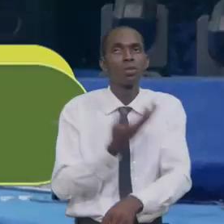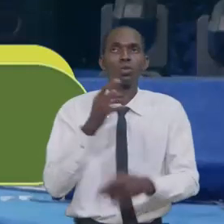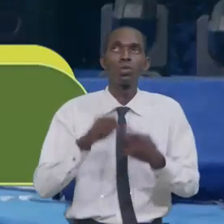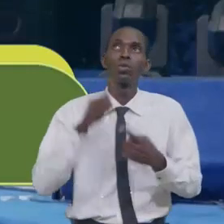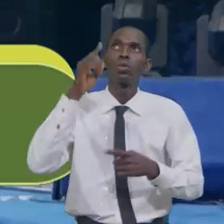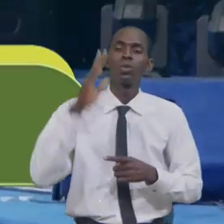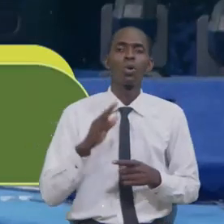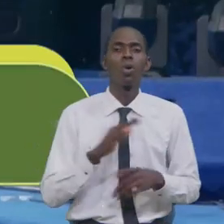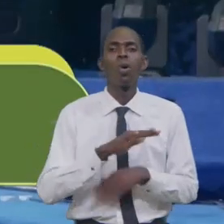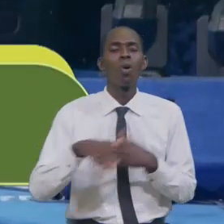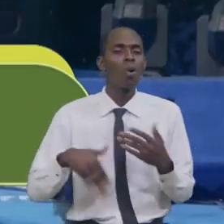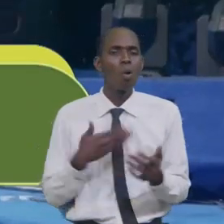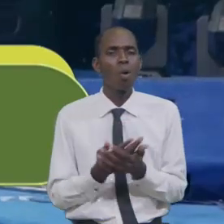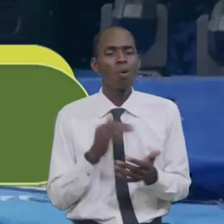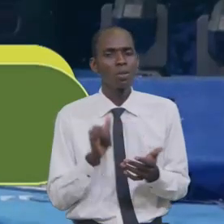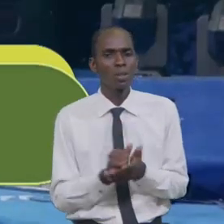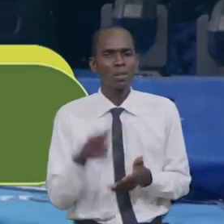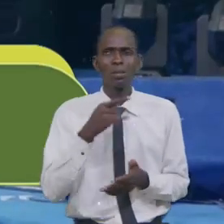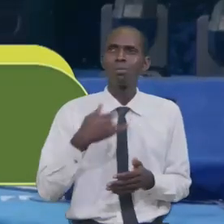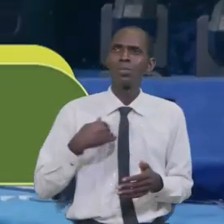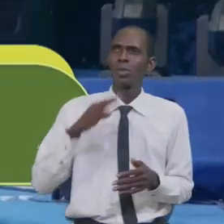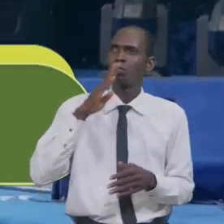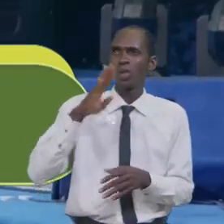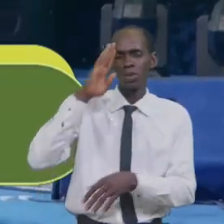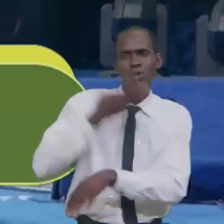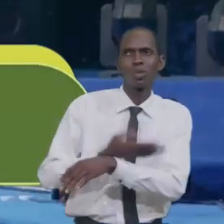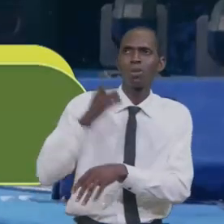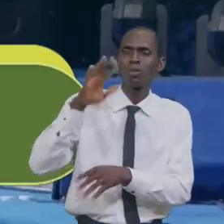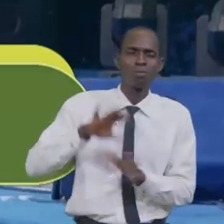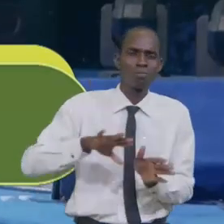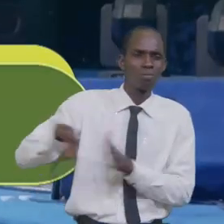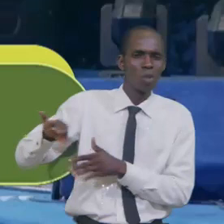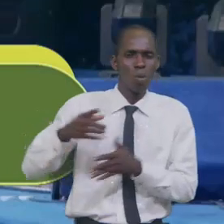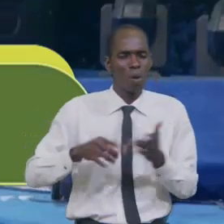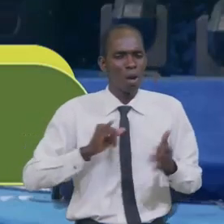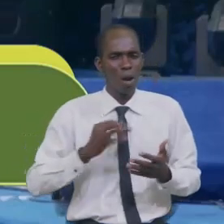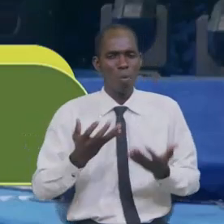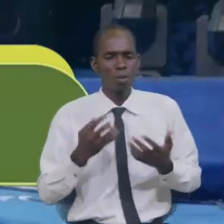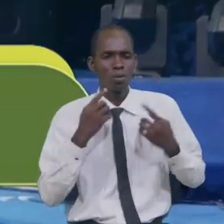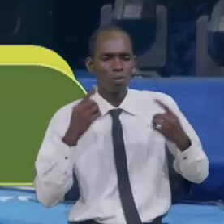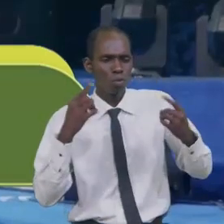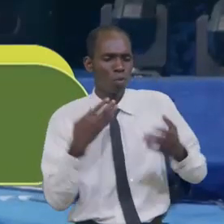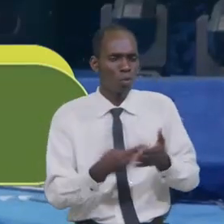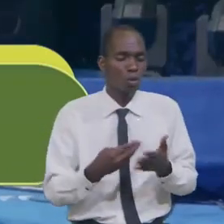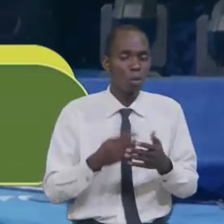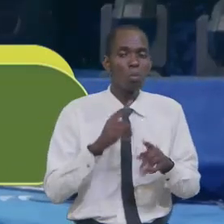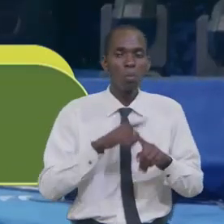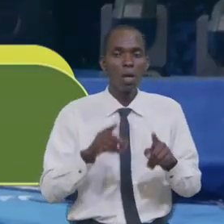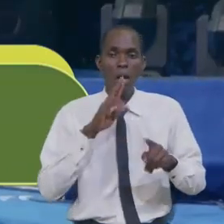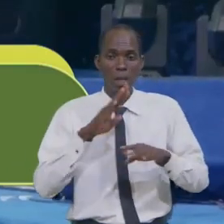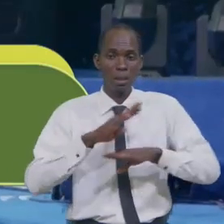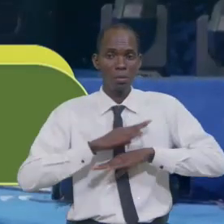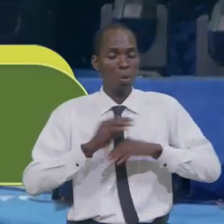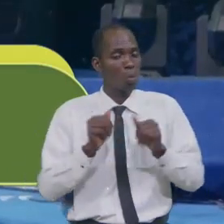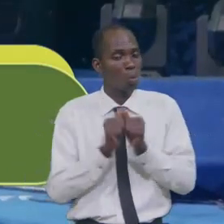money will satisfy me, material things will satisfy me. Satisfaction without sonship. Number three,